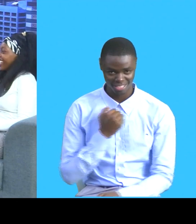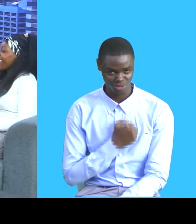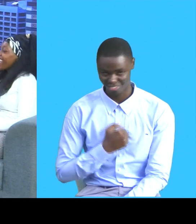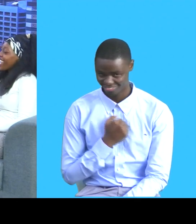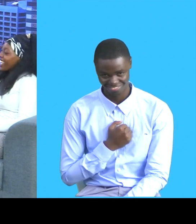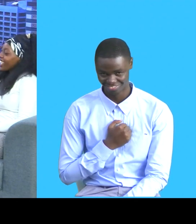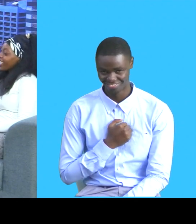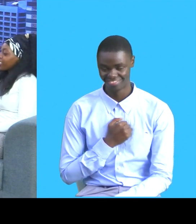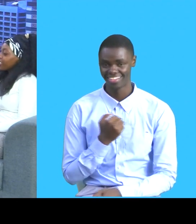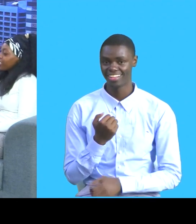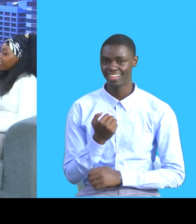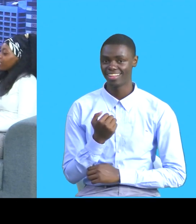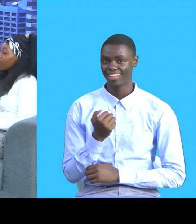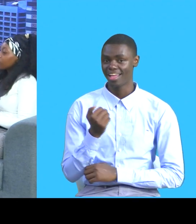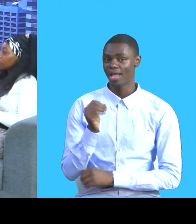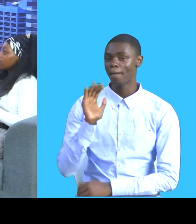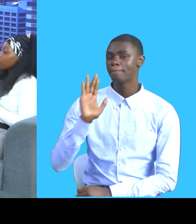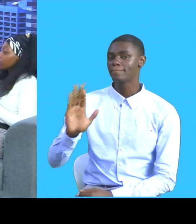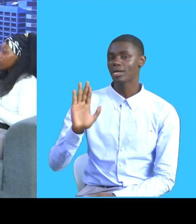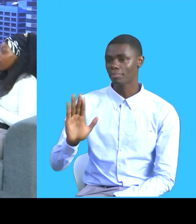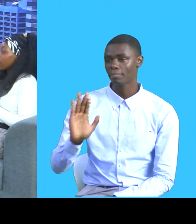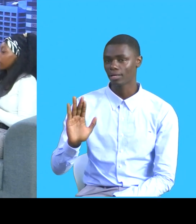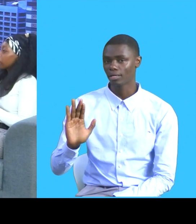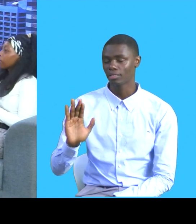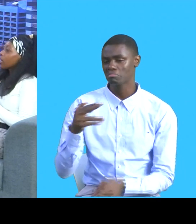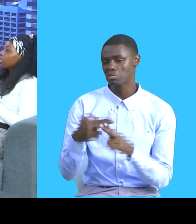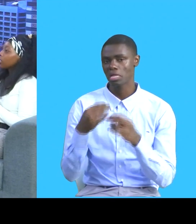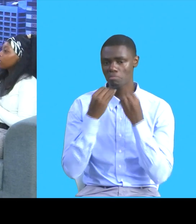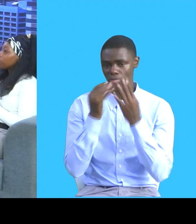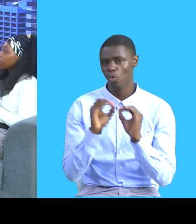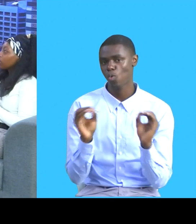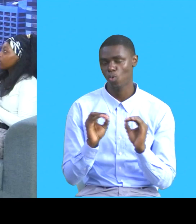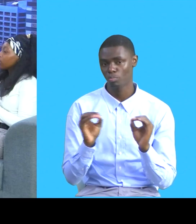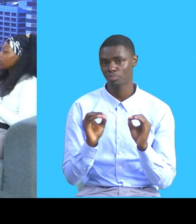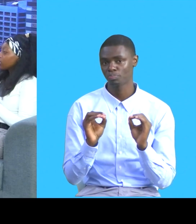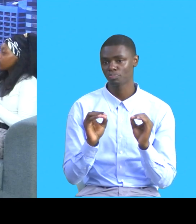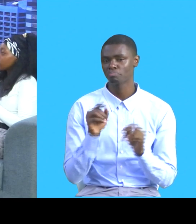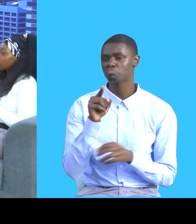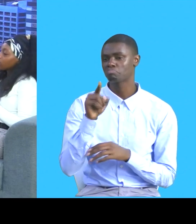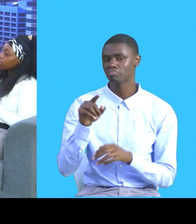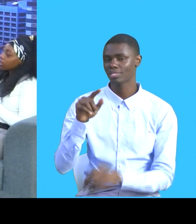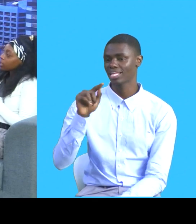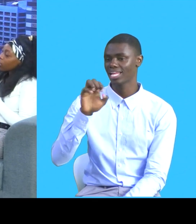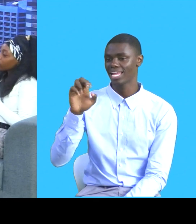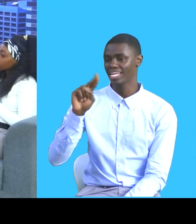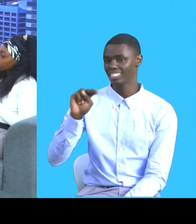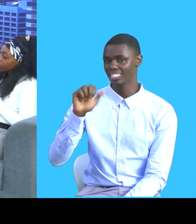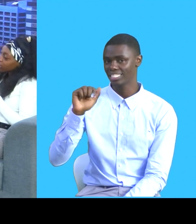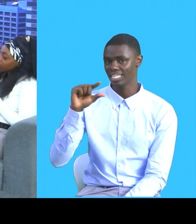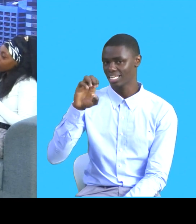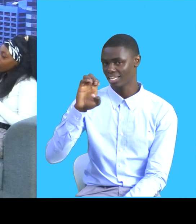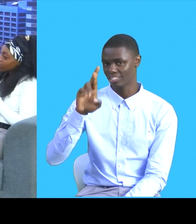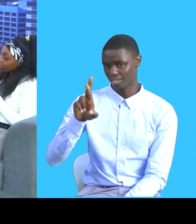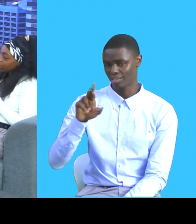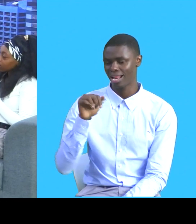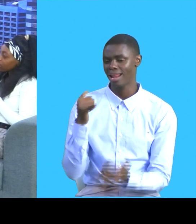neighbor. She has been, I won't say her name, she's a teenager and she's now